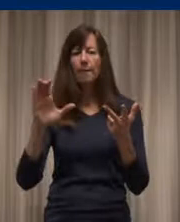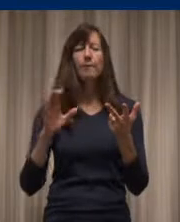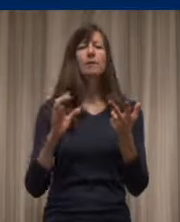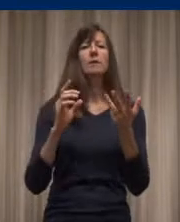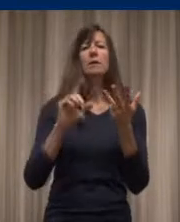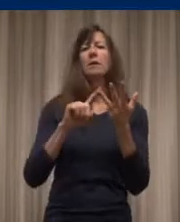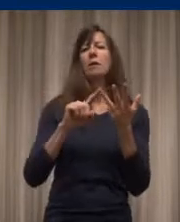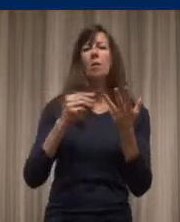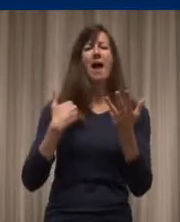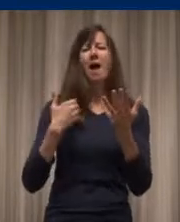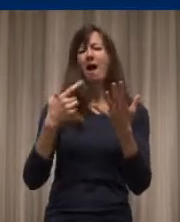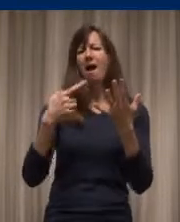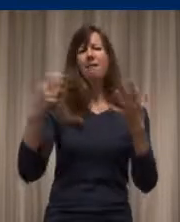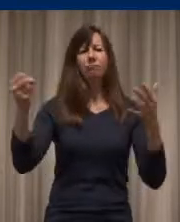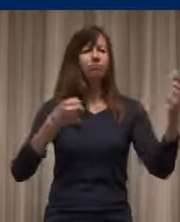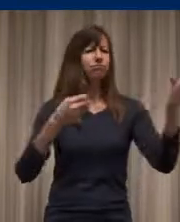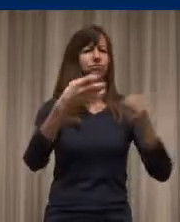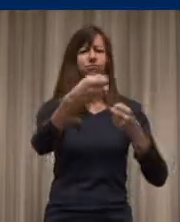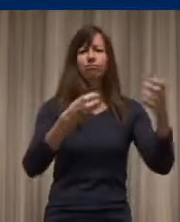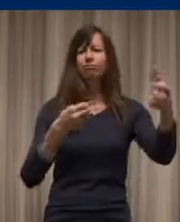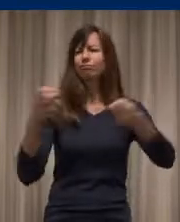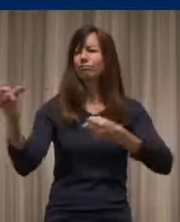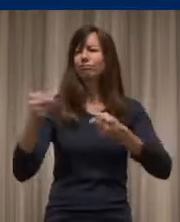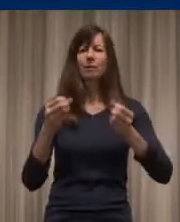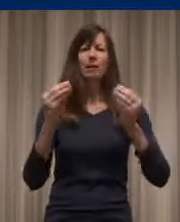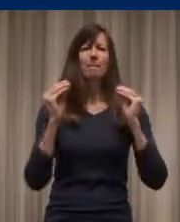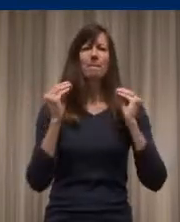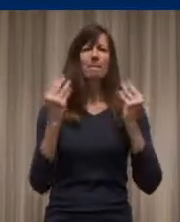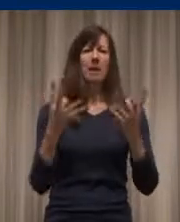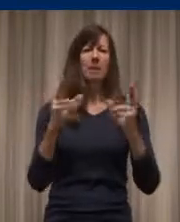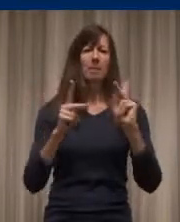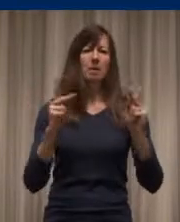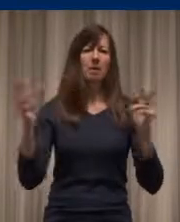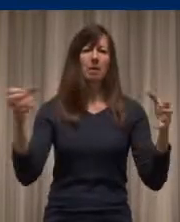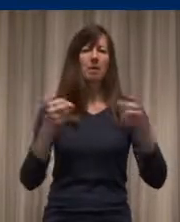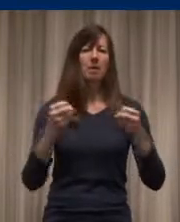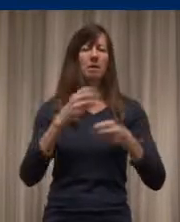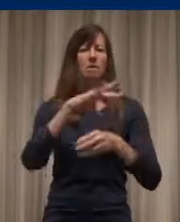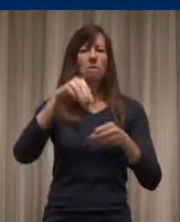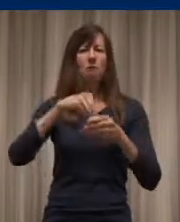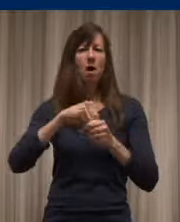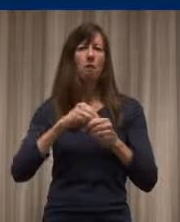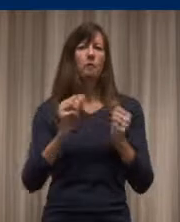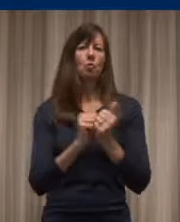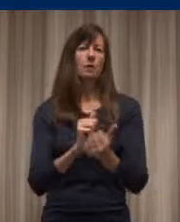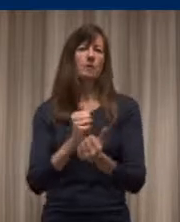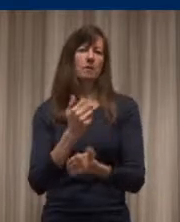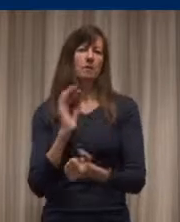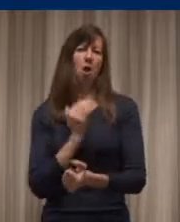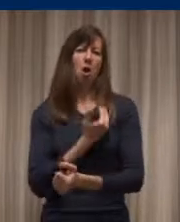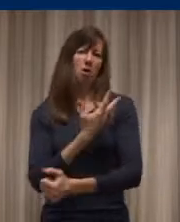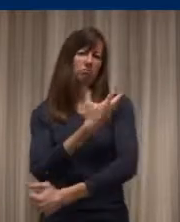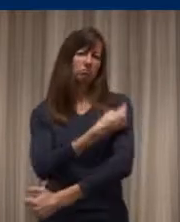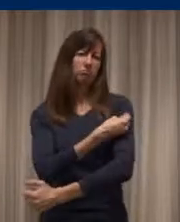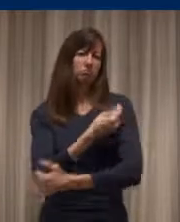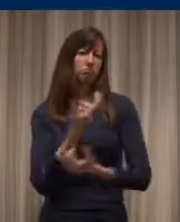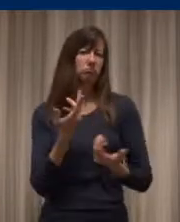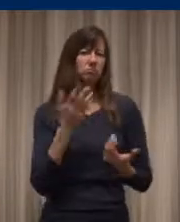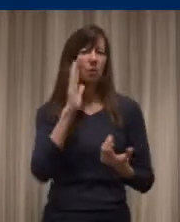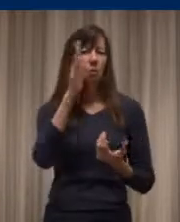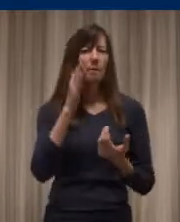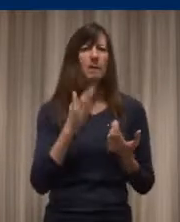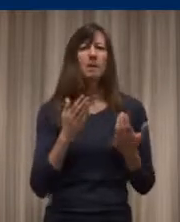be also instrumental in our vaccination efforts, doctors, hospitals, federally qualified health